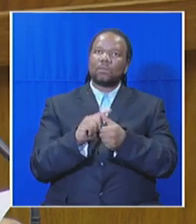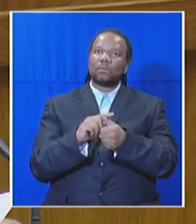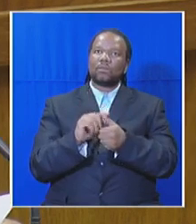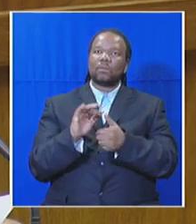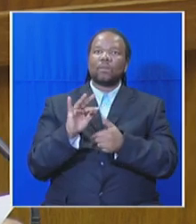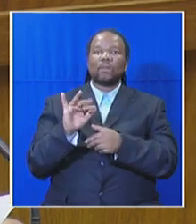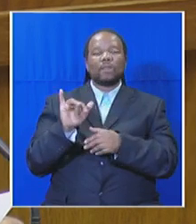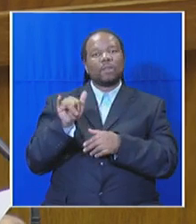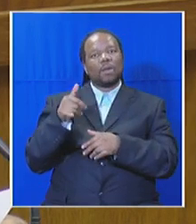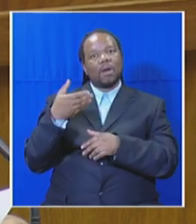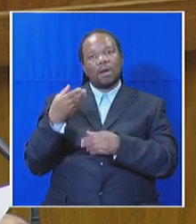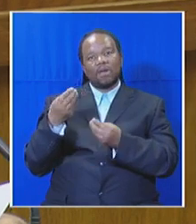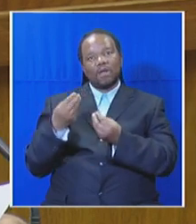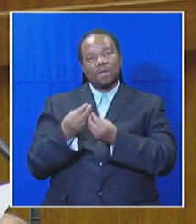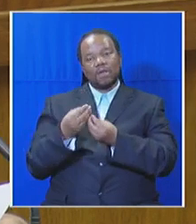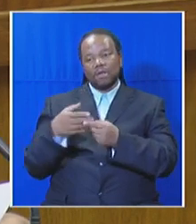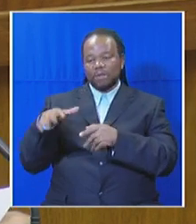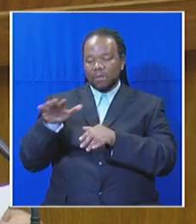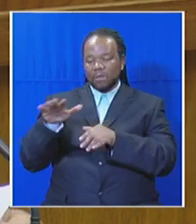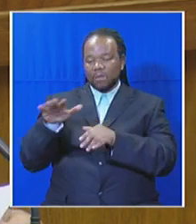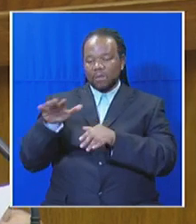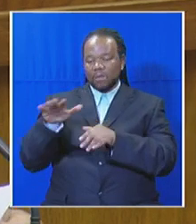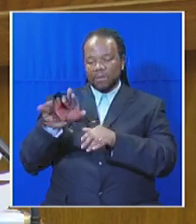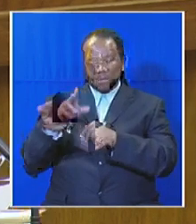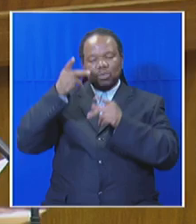Yamoussoukro decision on